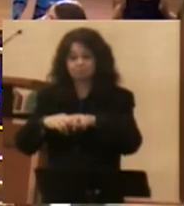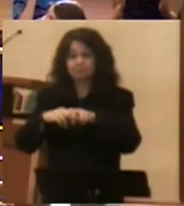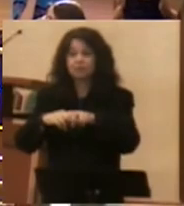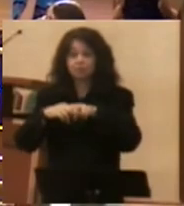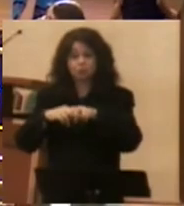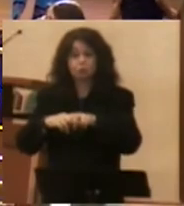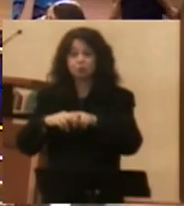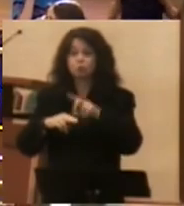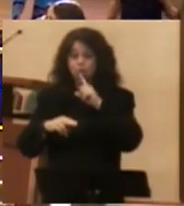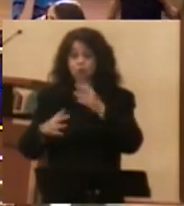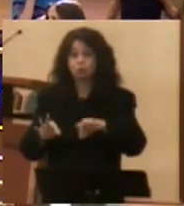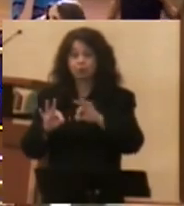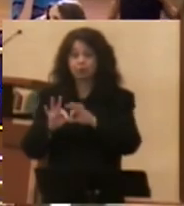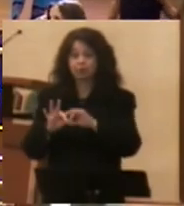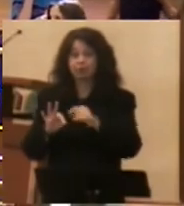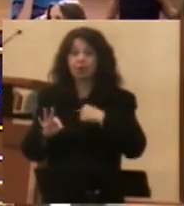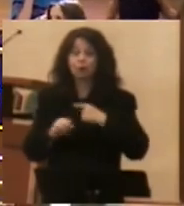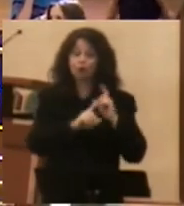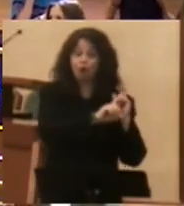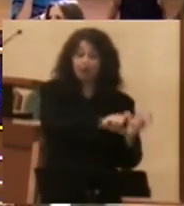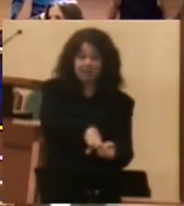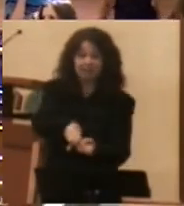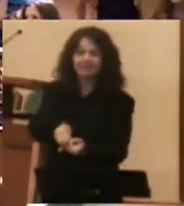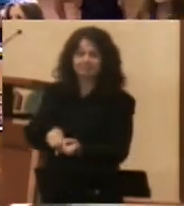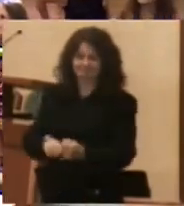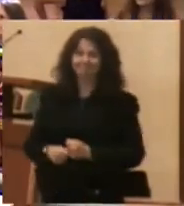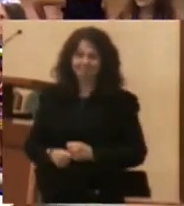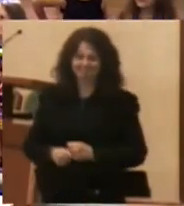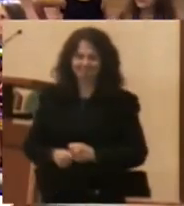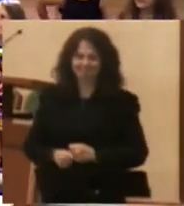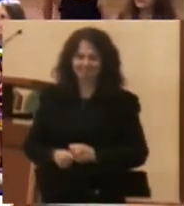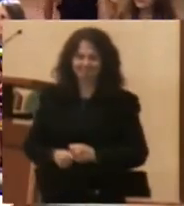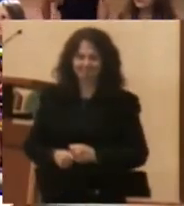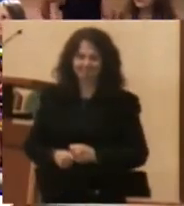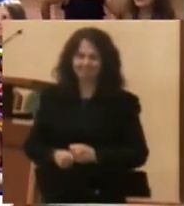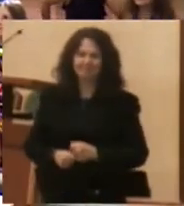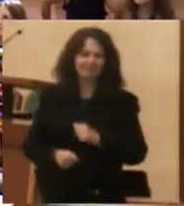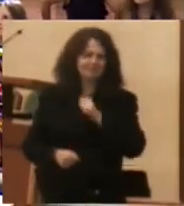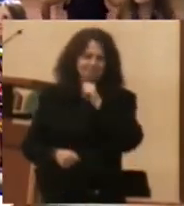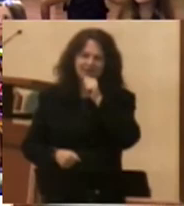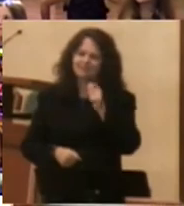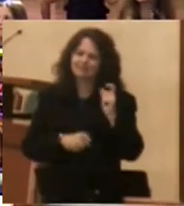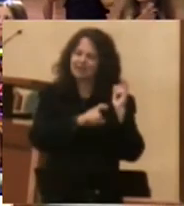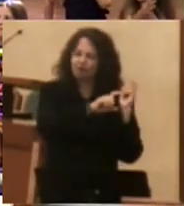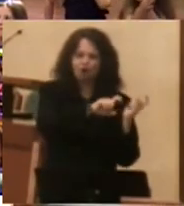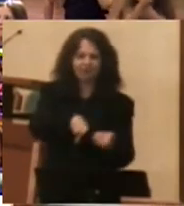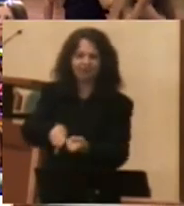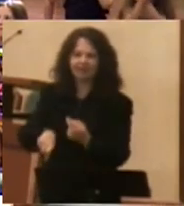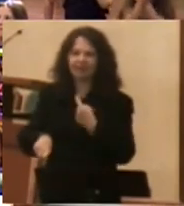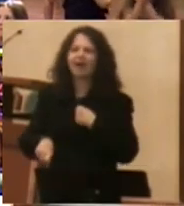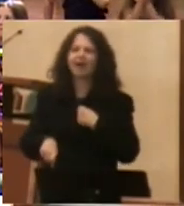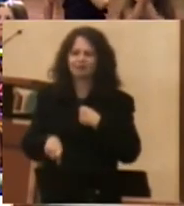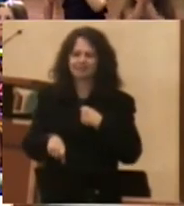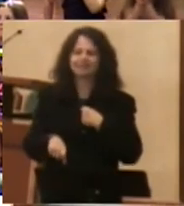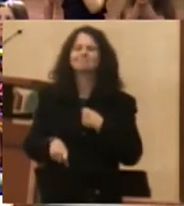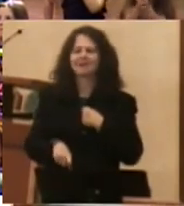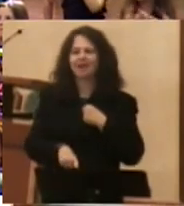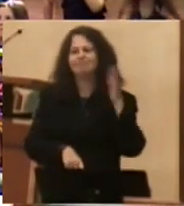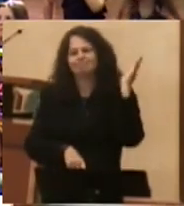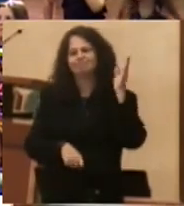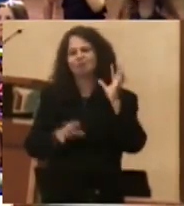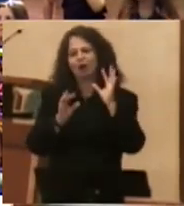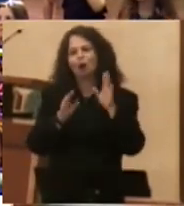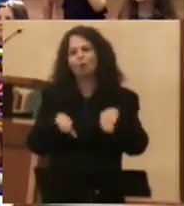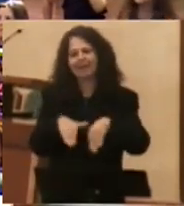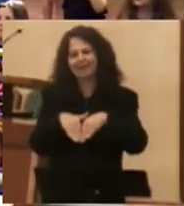Swings is a big deal. I was on a golf course. But I wasn't golfing. I was doing a wedding, which was actually very fun too. It was between two